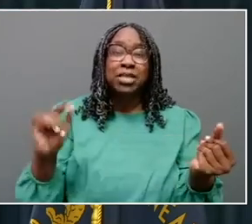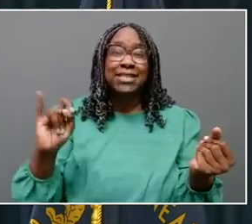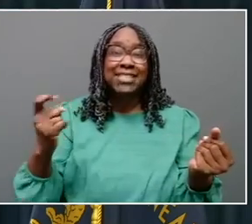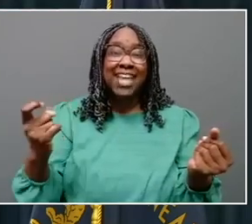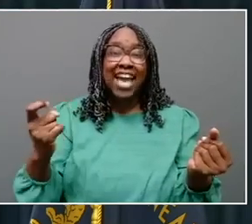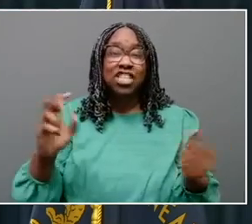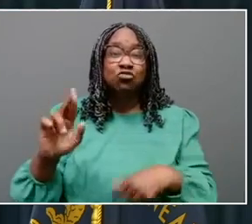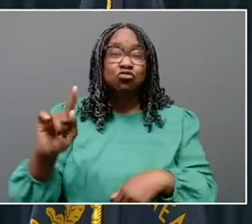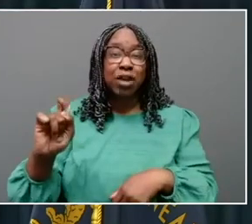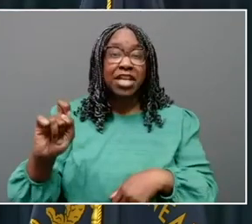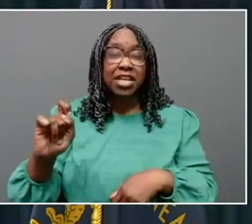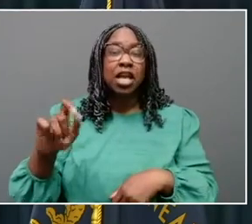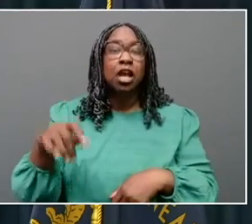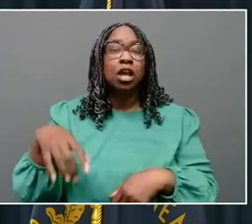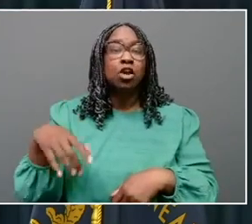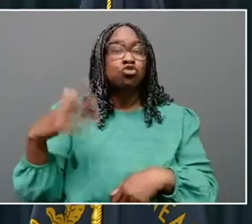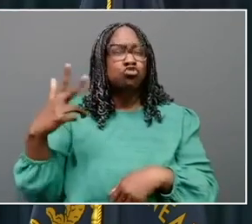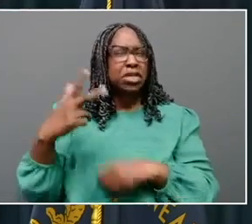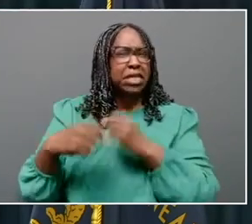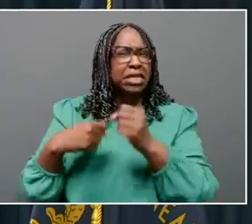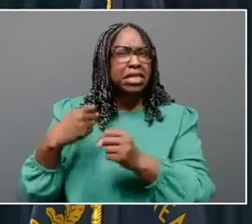third year in a row. On July 1, it's going to be